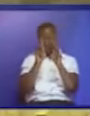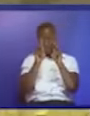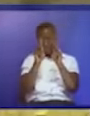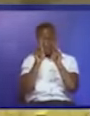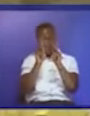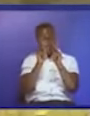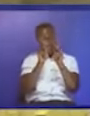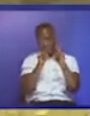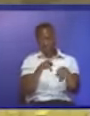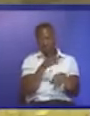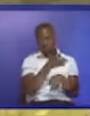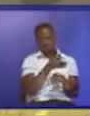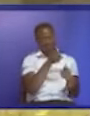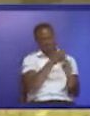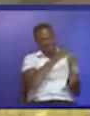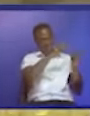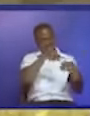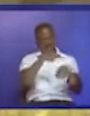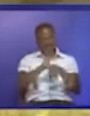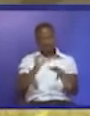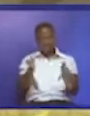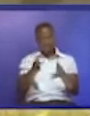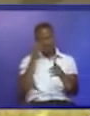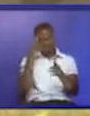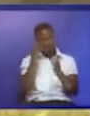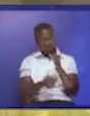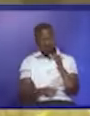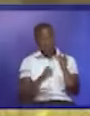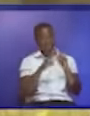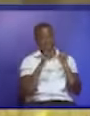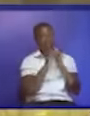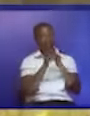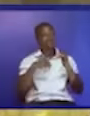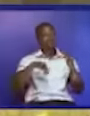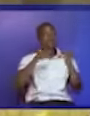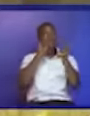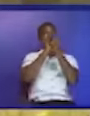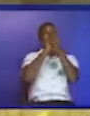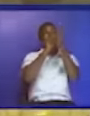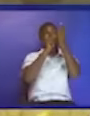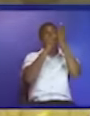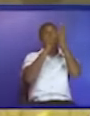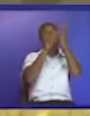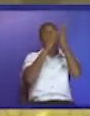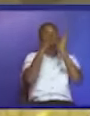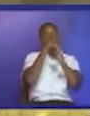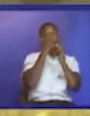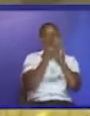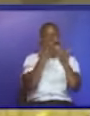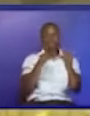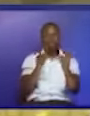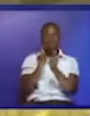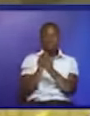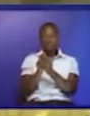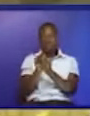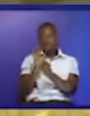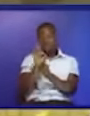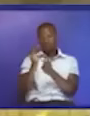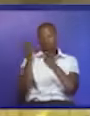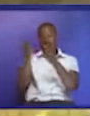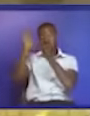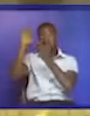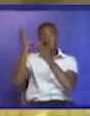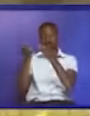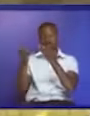you came for this meeting to encounter Jesus first before a sermon. Are we together?